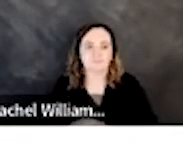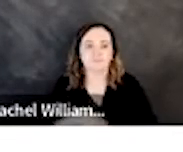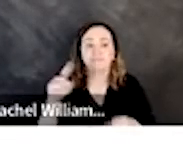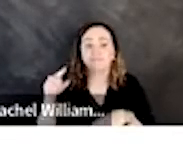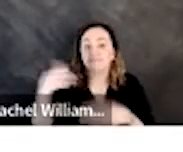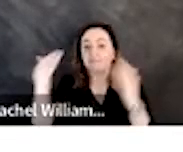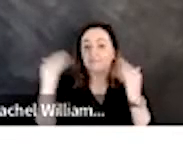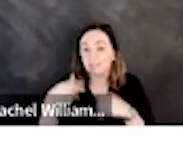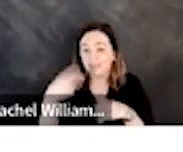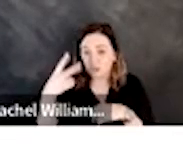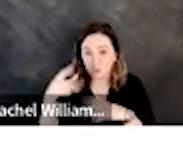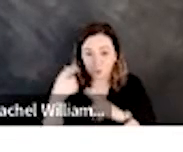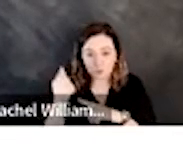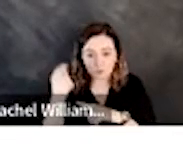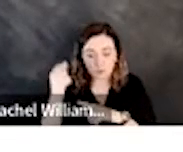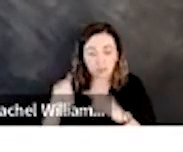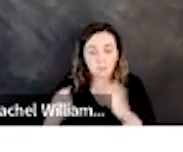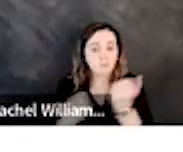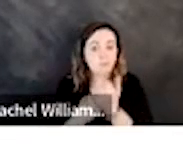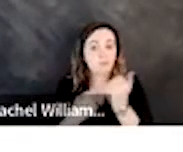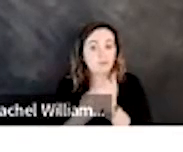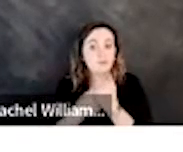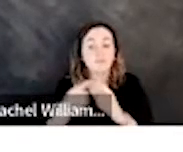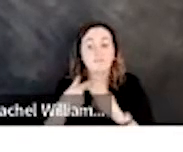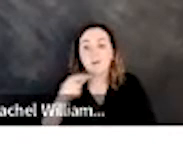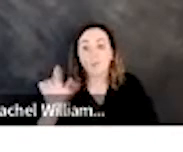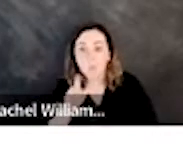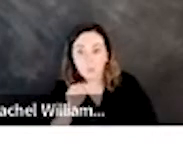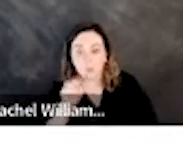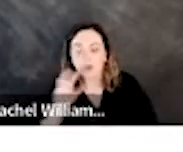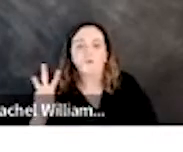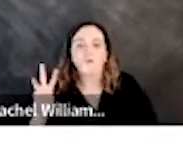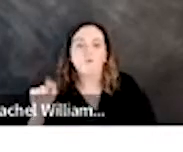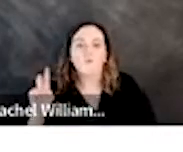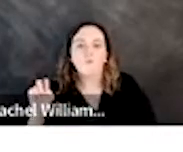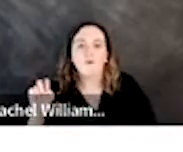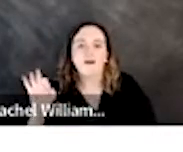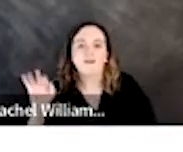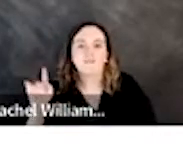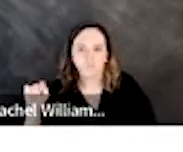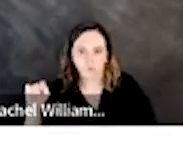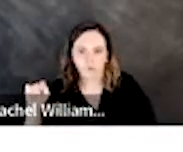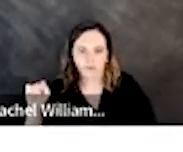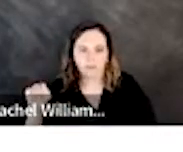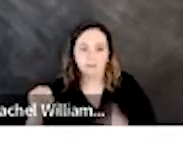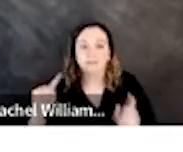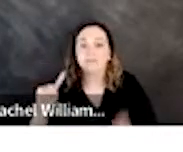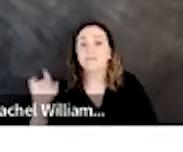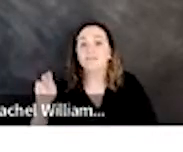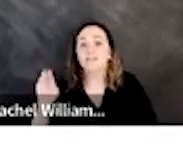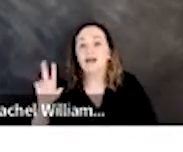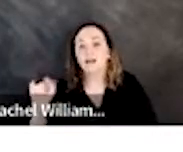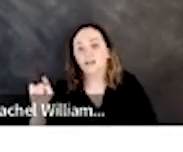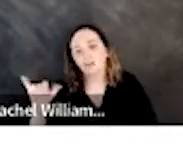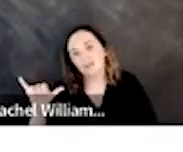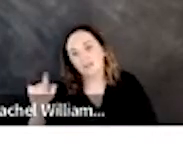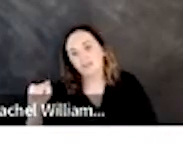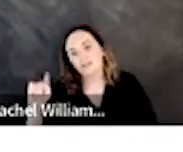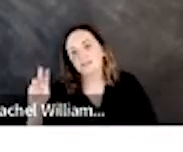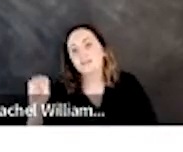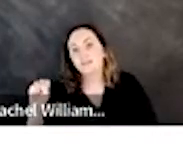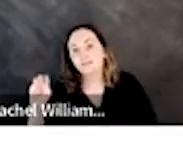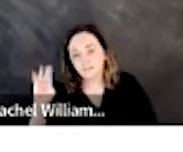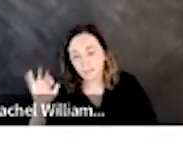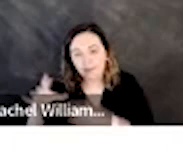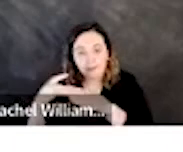The next two scholarships are sponsored by Wake Forest University. The Zachary T. Smith Leadership Scholarship and the Wake